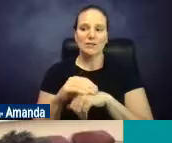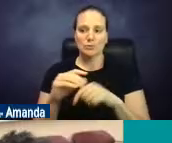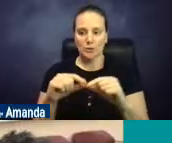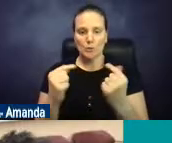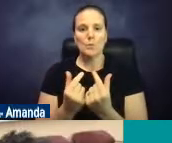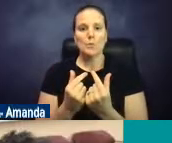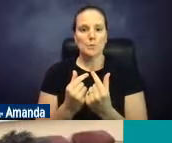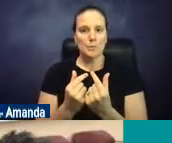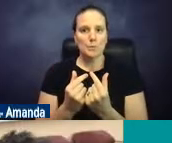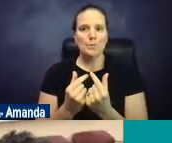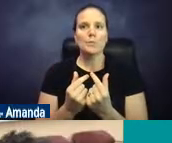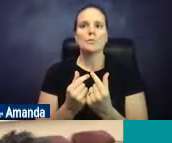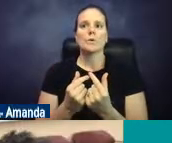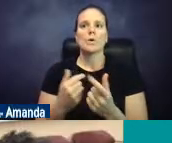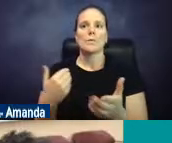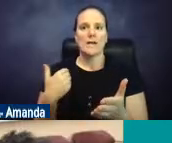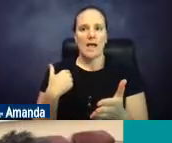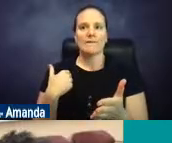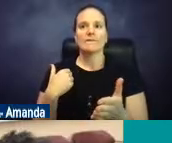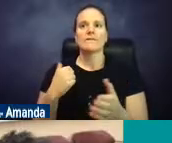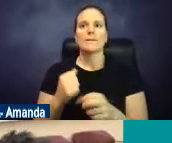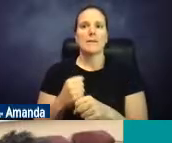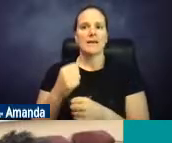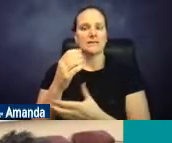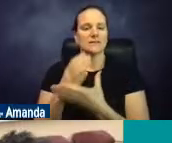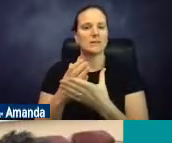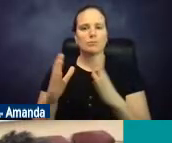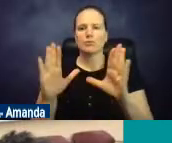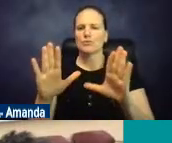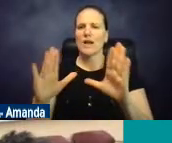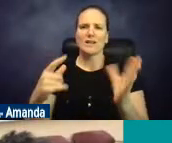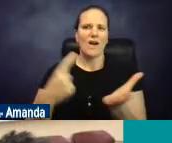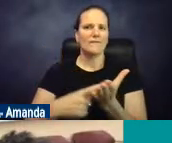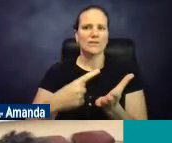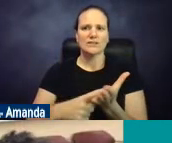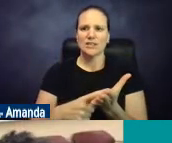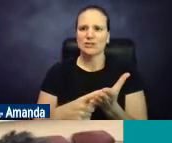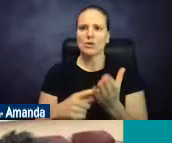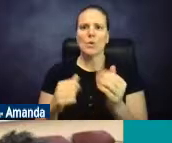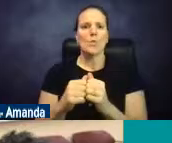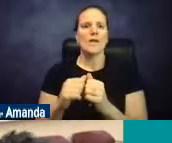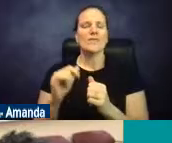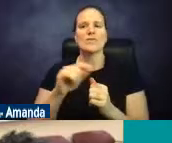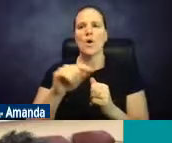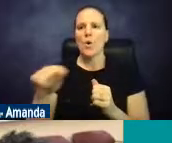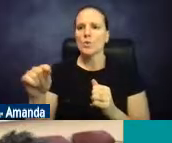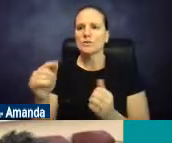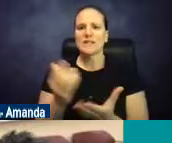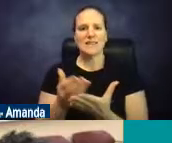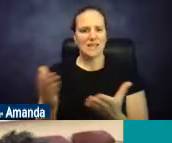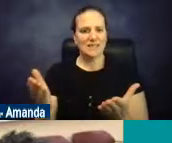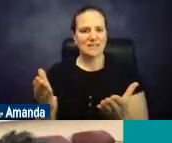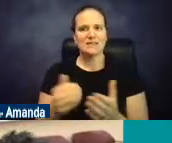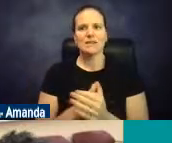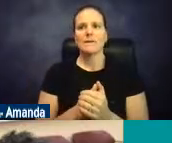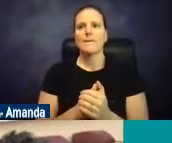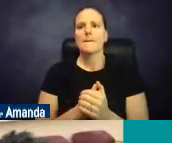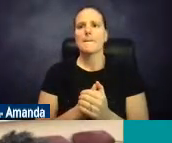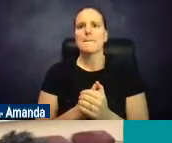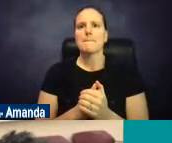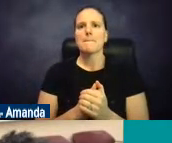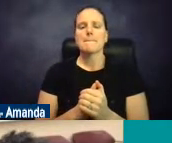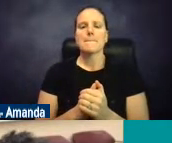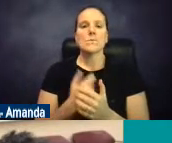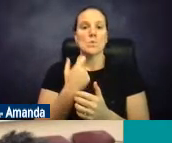have created some great conversations around those things. We recently